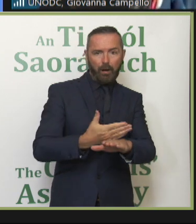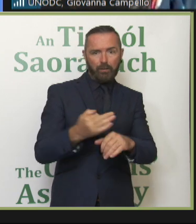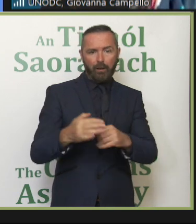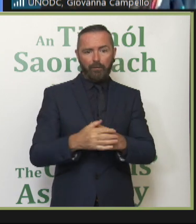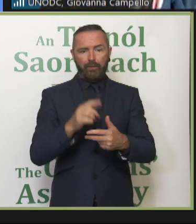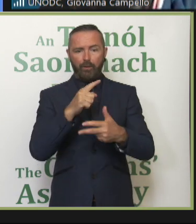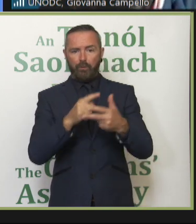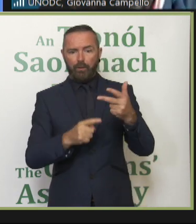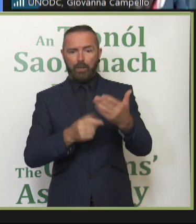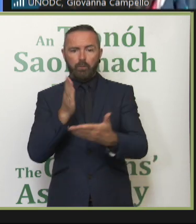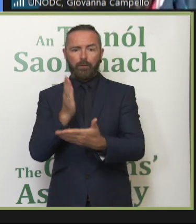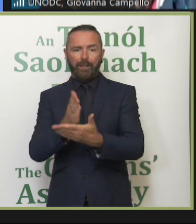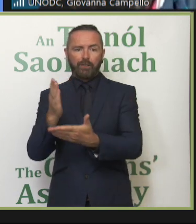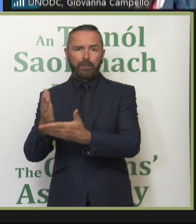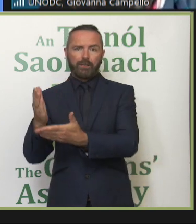drug conventions.